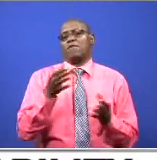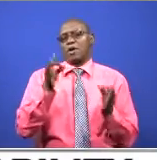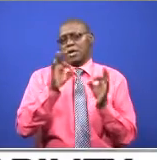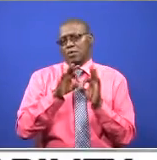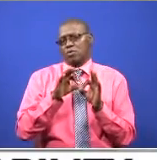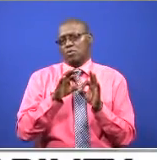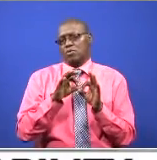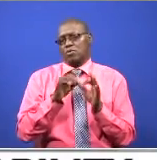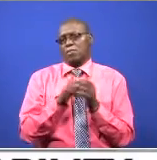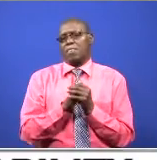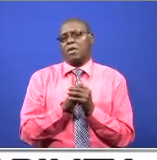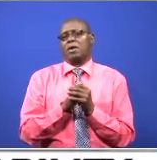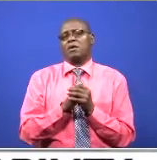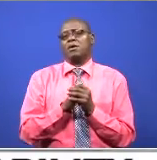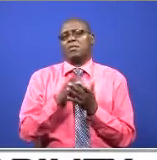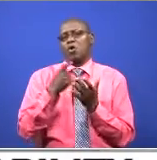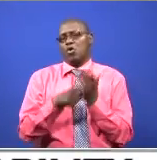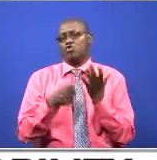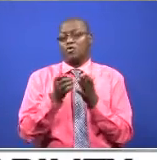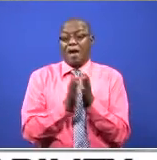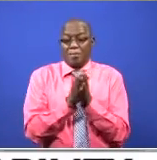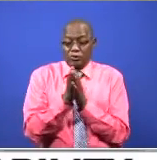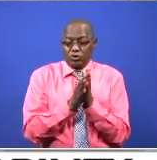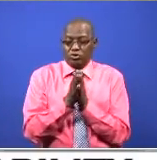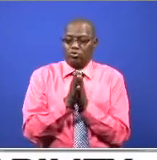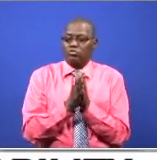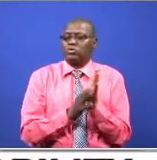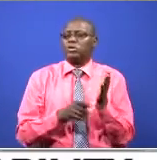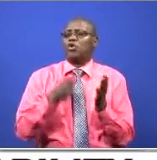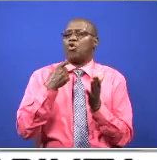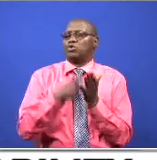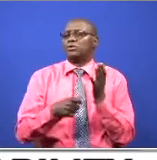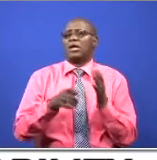ambition. We are ambitious. We are ready to pay the cost of that ambition.